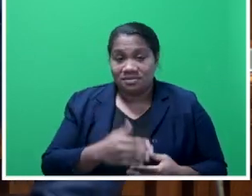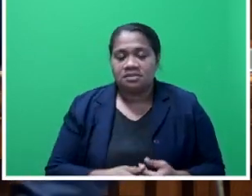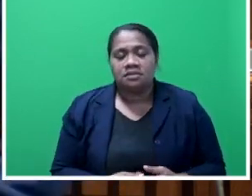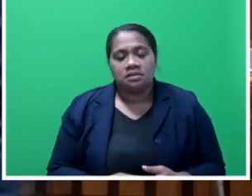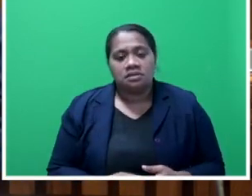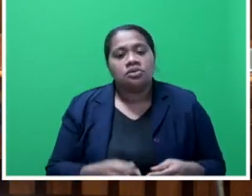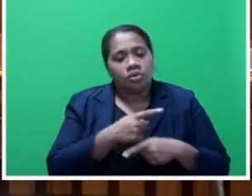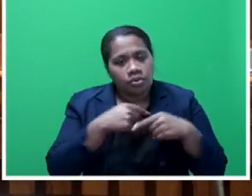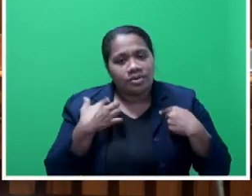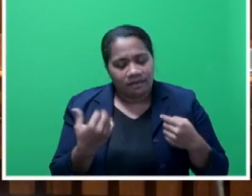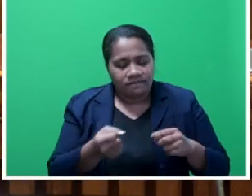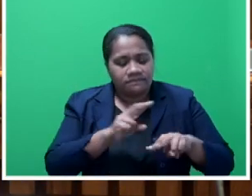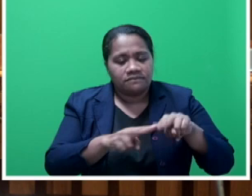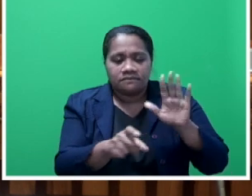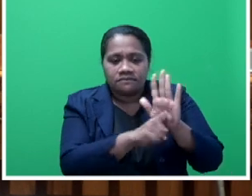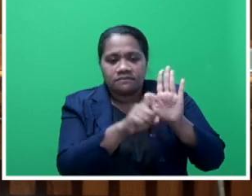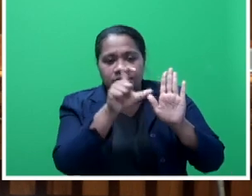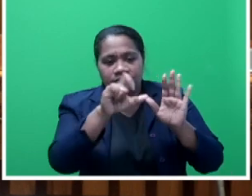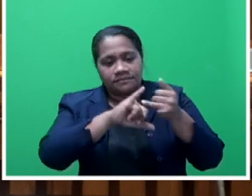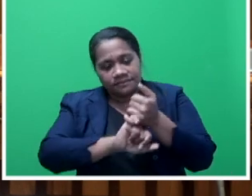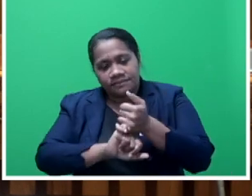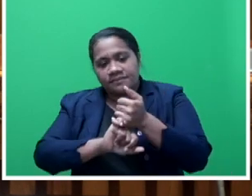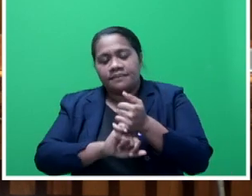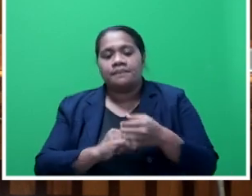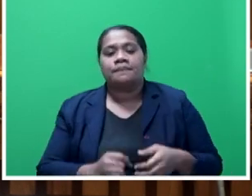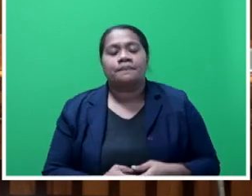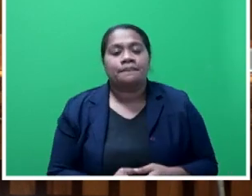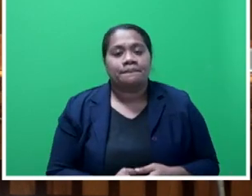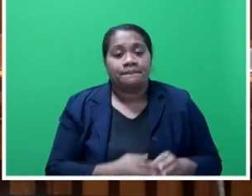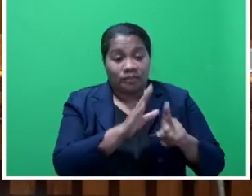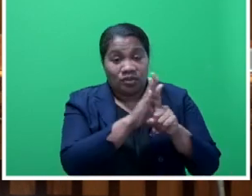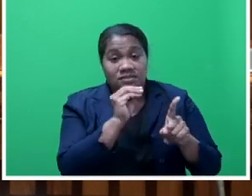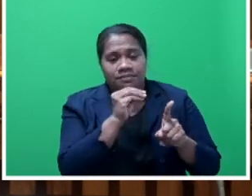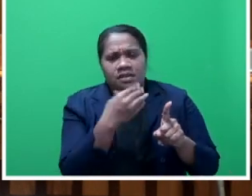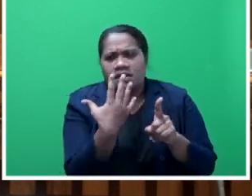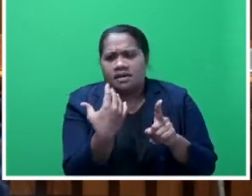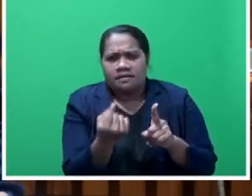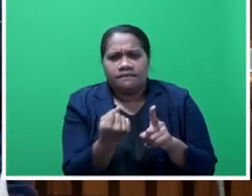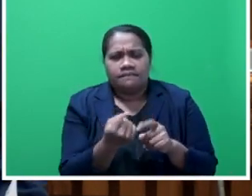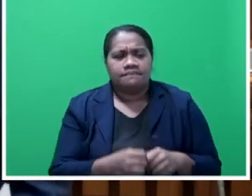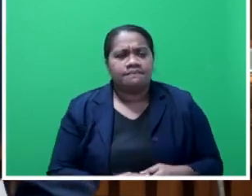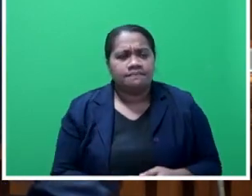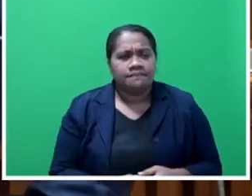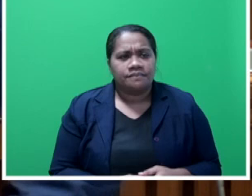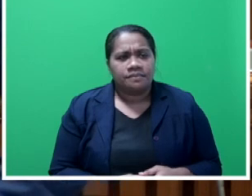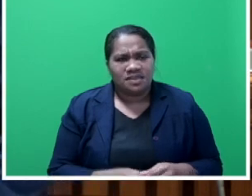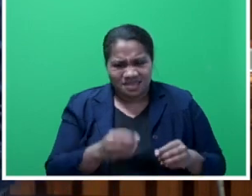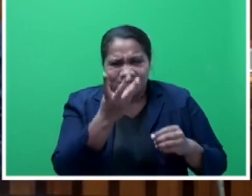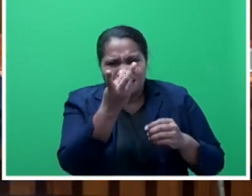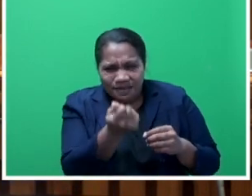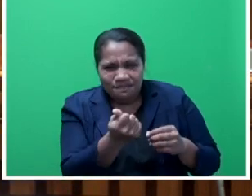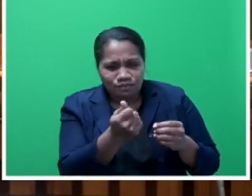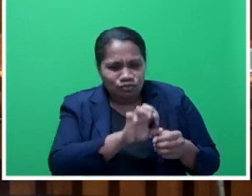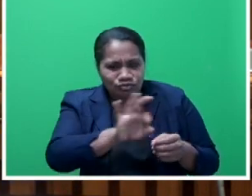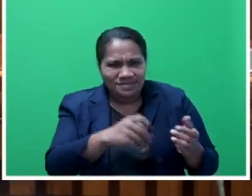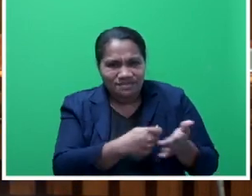also FRCS. If, for example, there are certain VAT outstanding, we will be morally obliged to pay that.